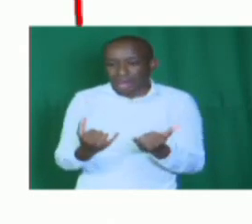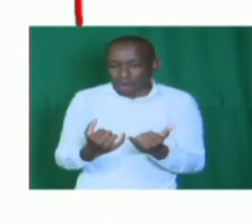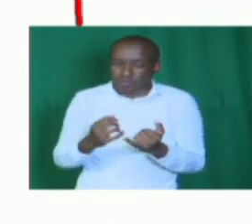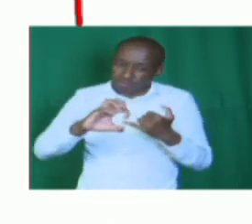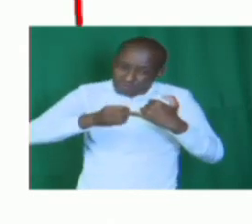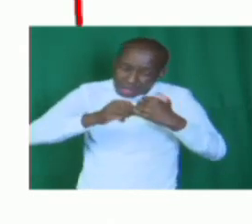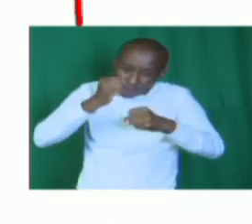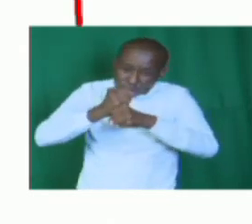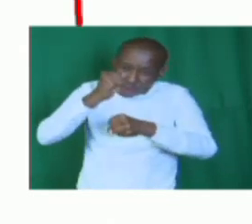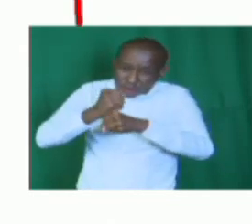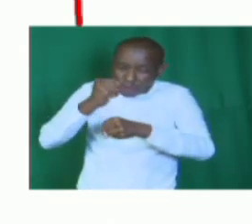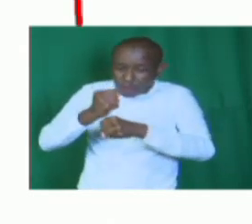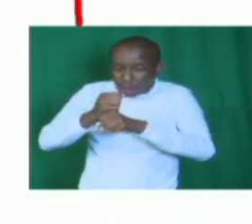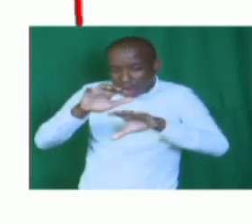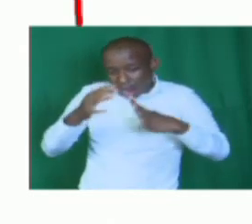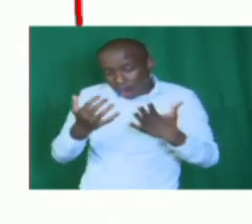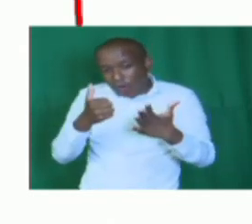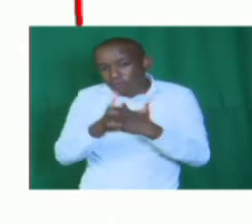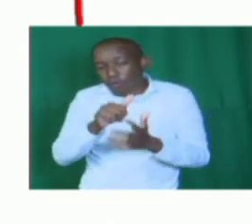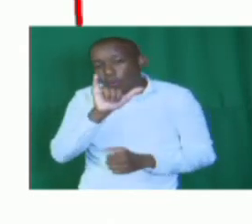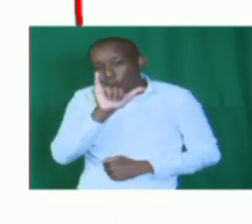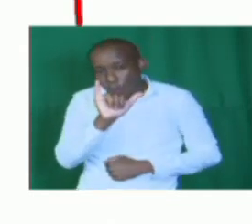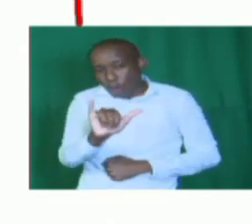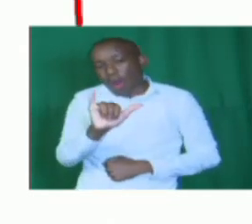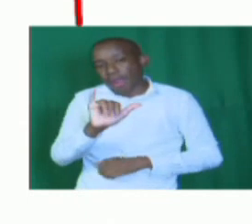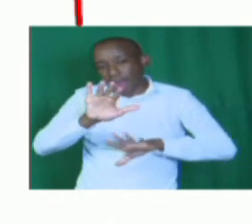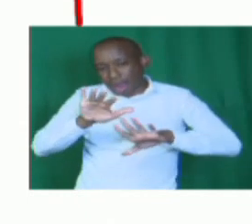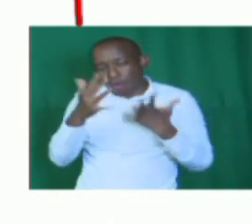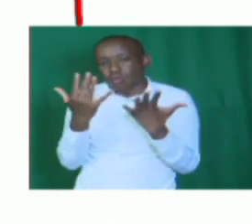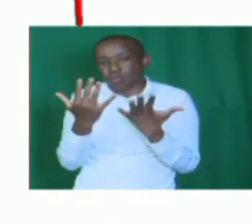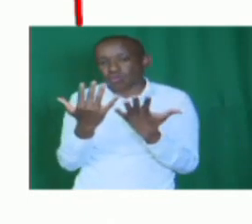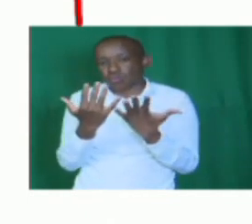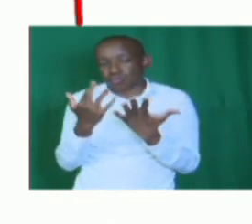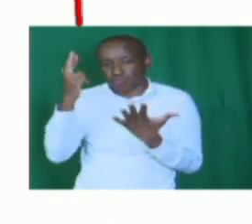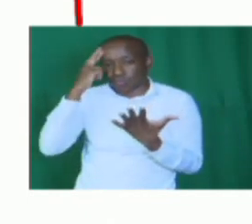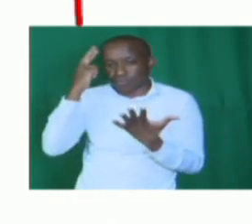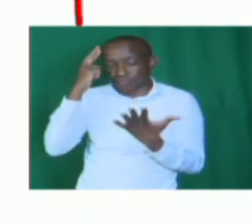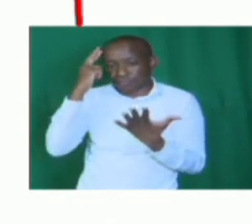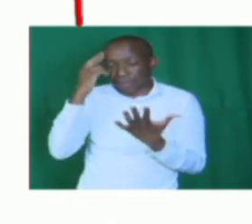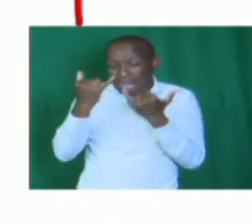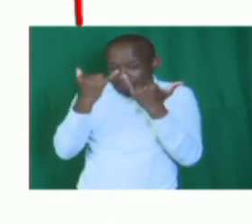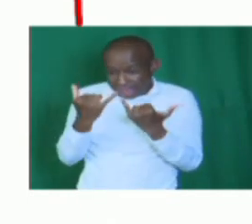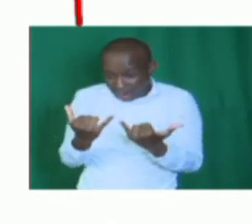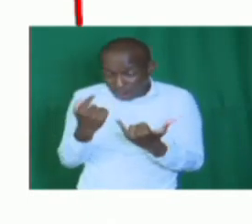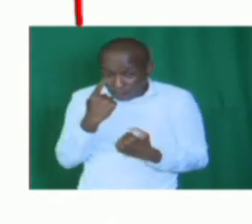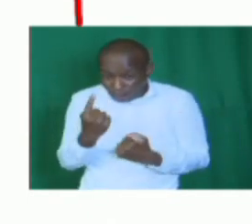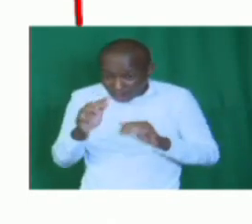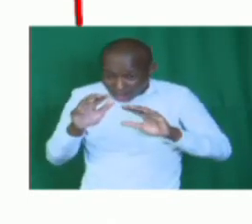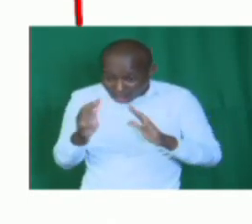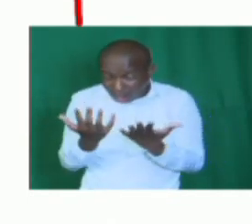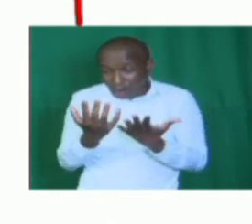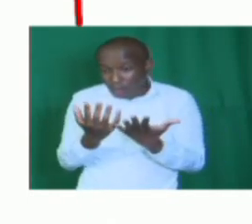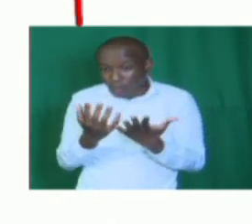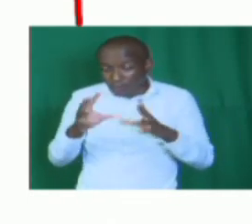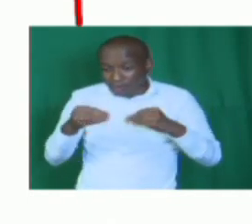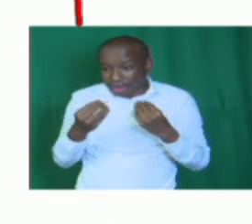work out what you would get for values of y. So let us see what we are going to get here. Now let